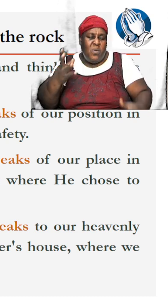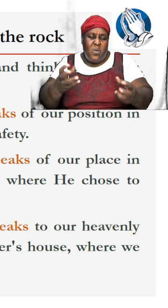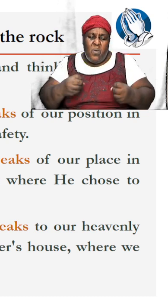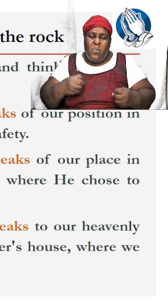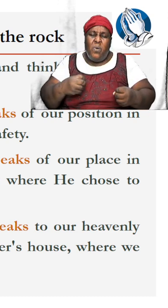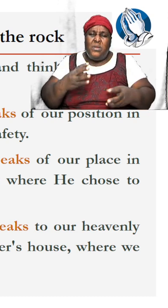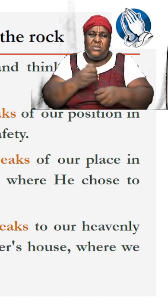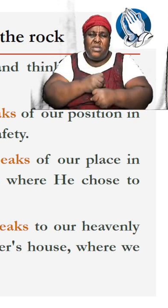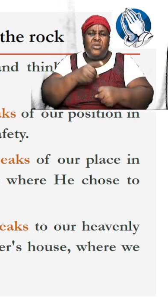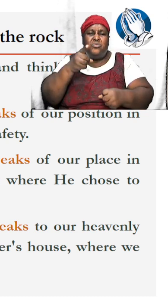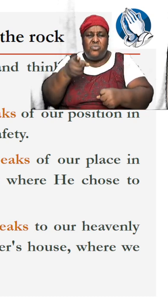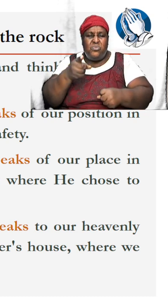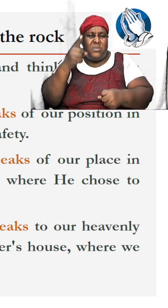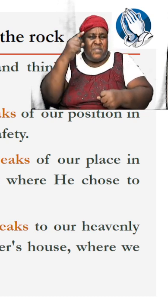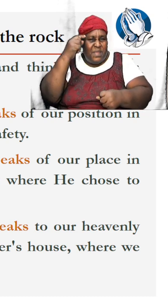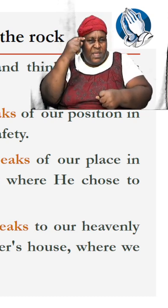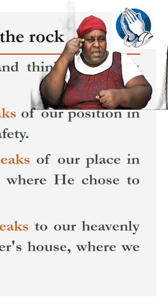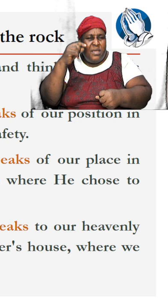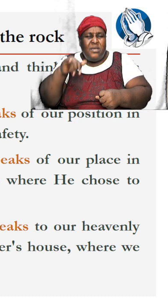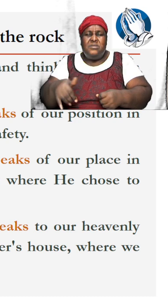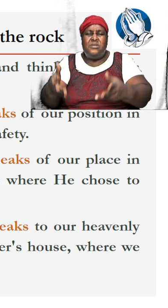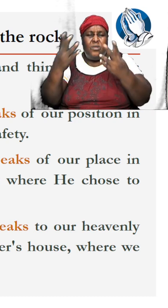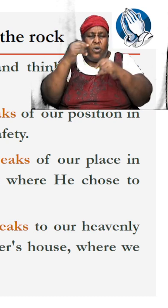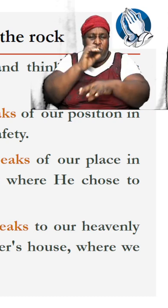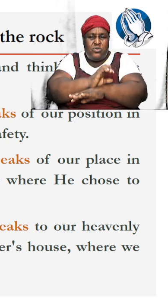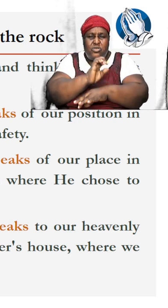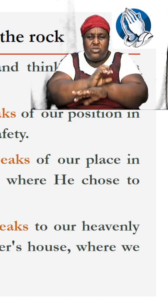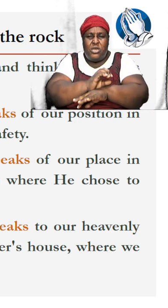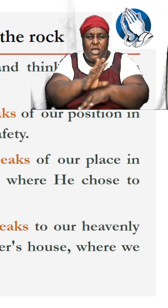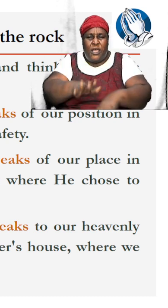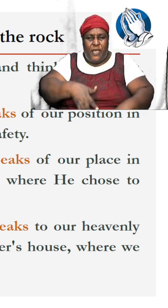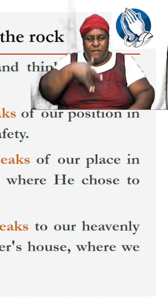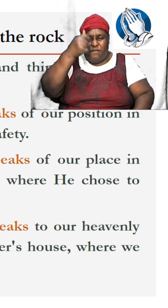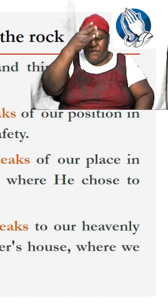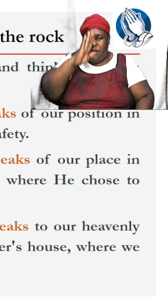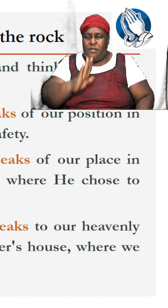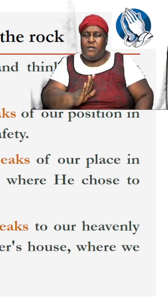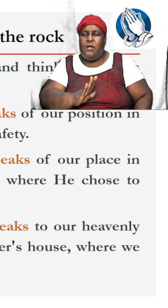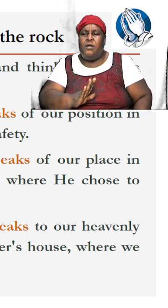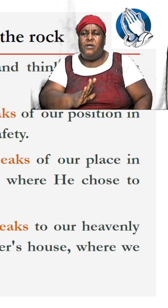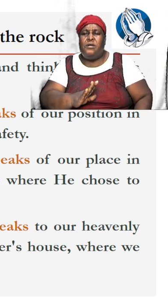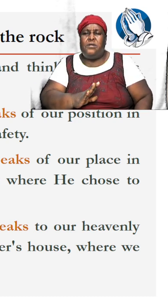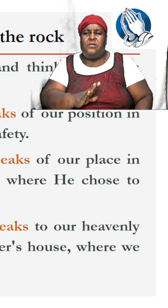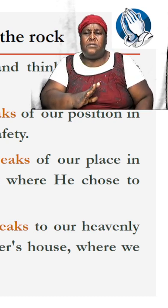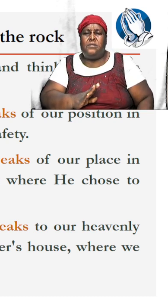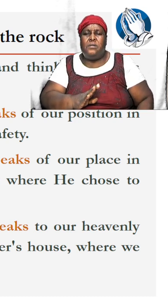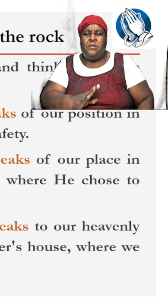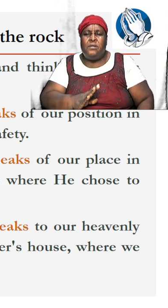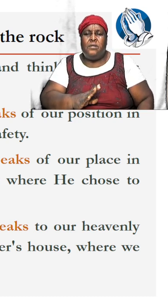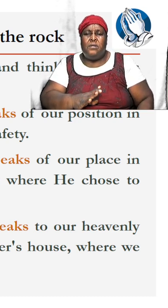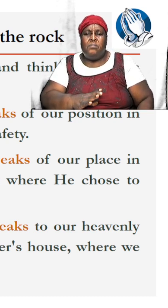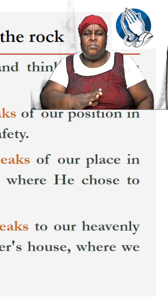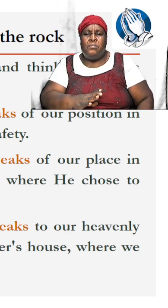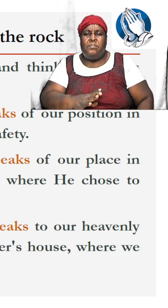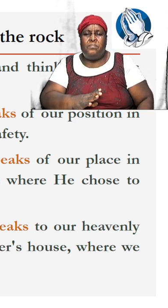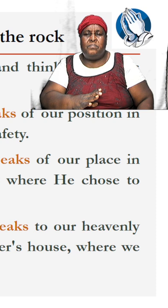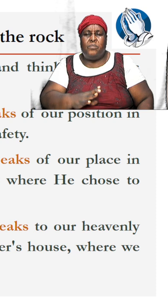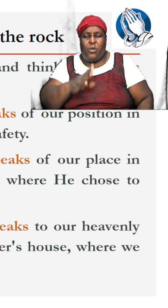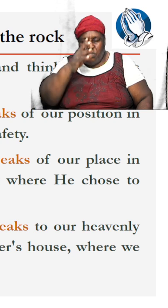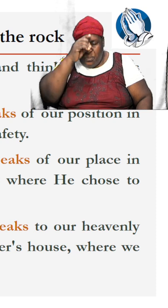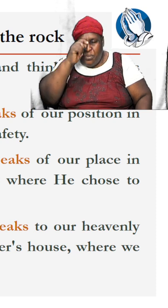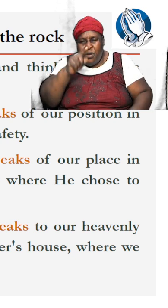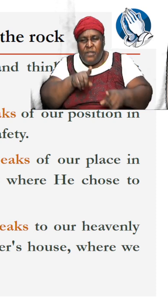think that you can still come to church and feel God. But brethren,